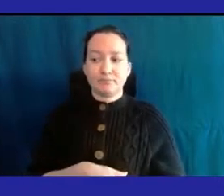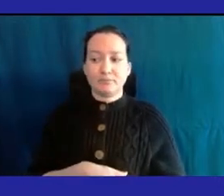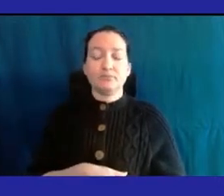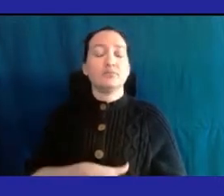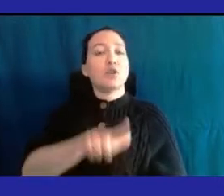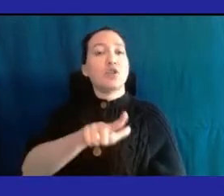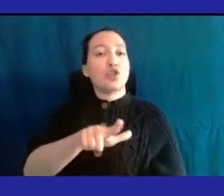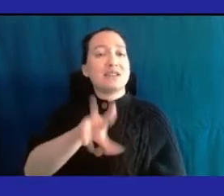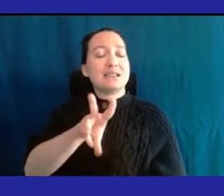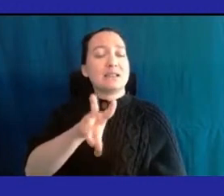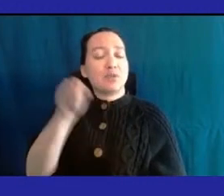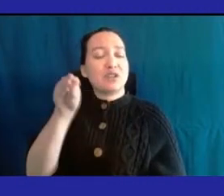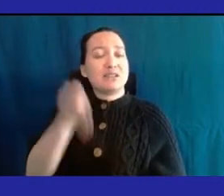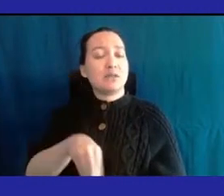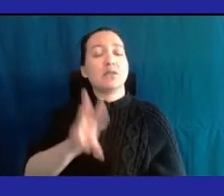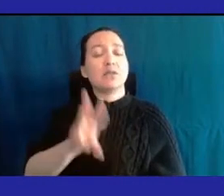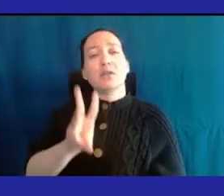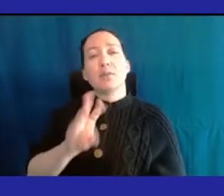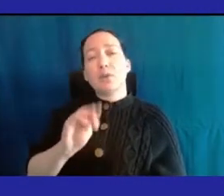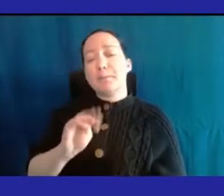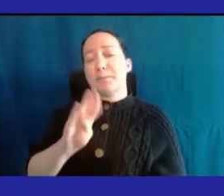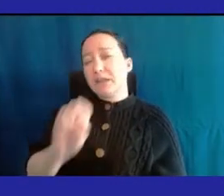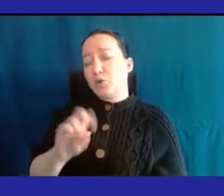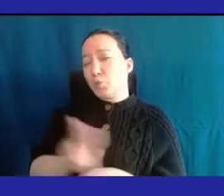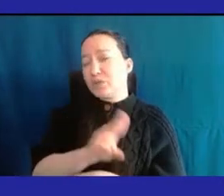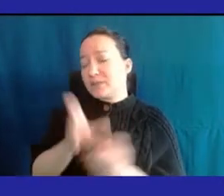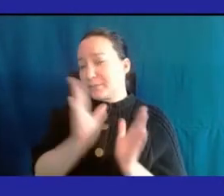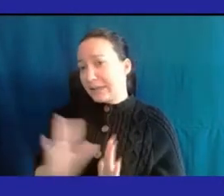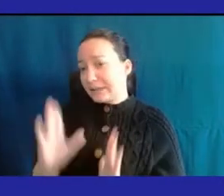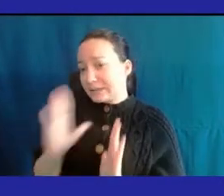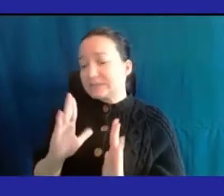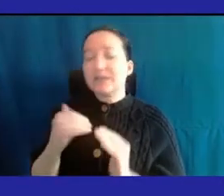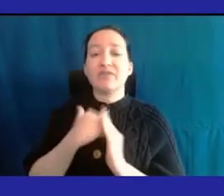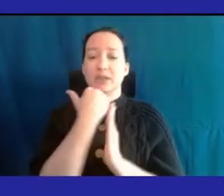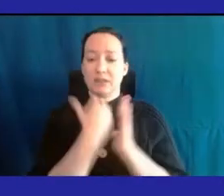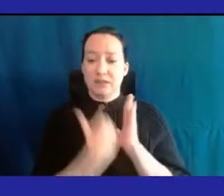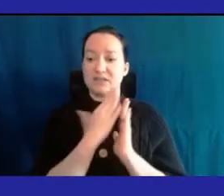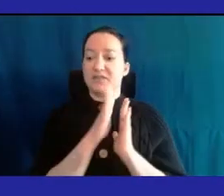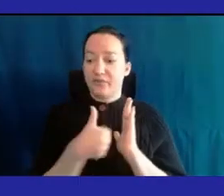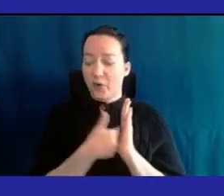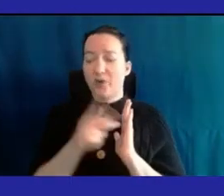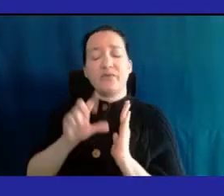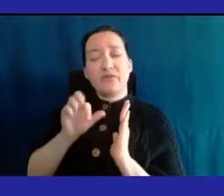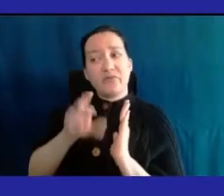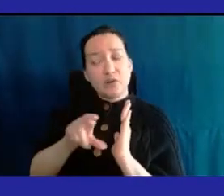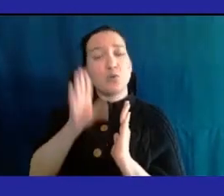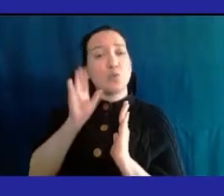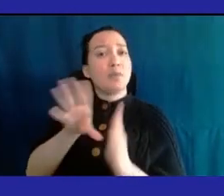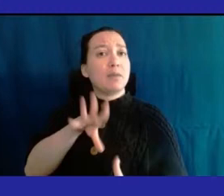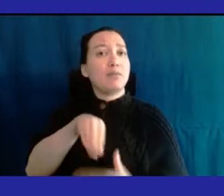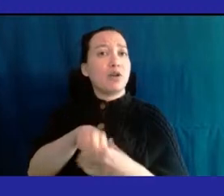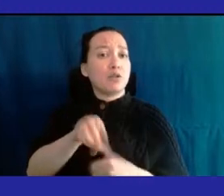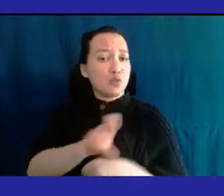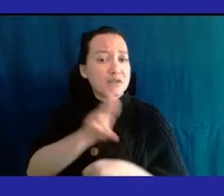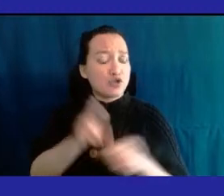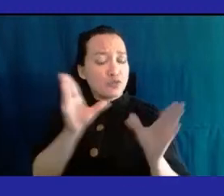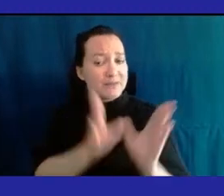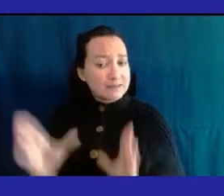36% WMBE utilization plan. And there's a list of all the vendors that will be part of that utilization plan.